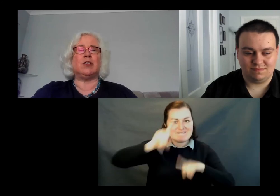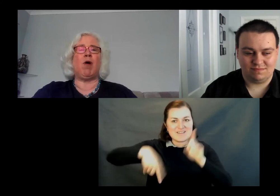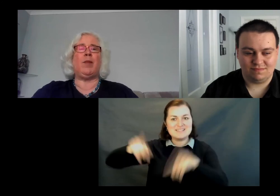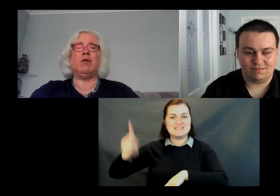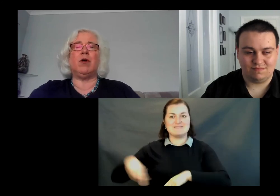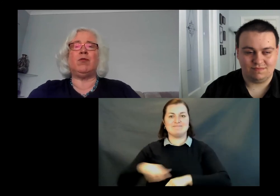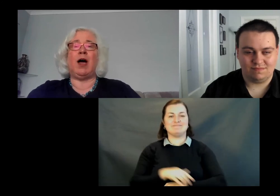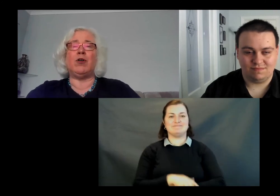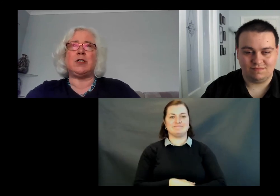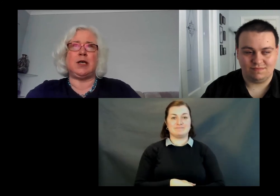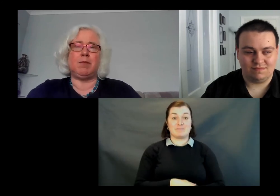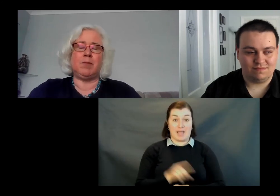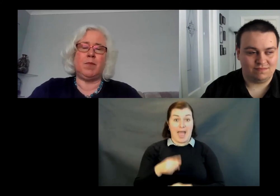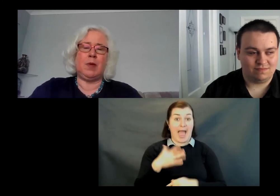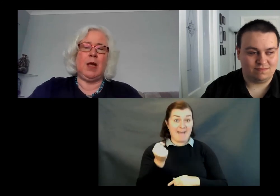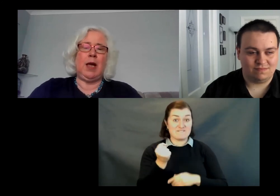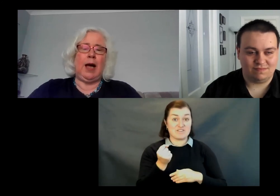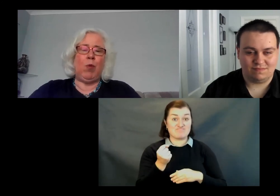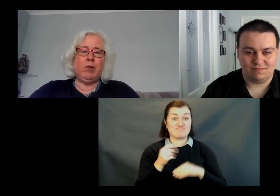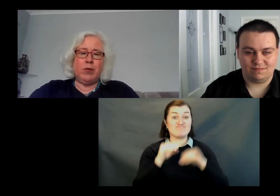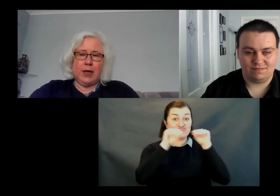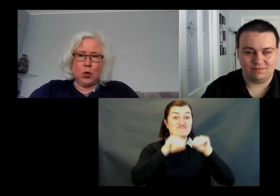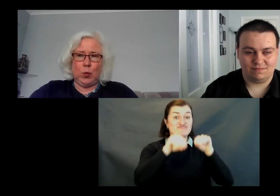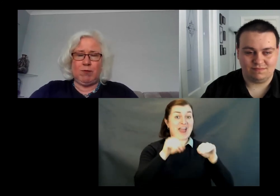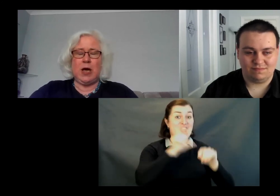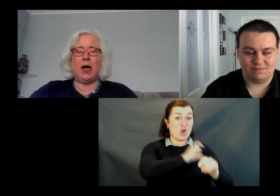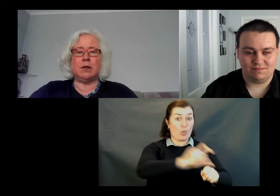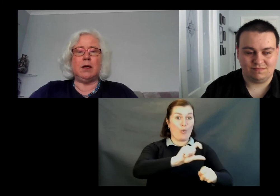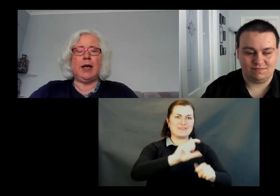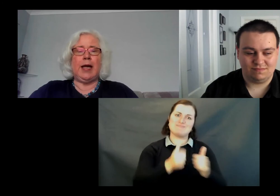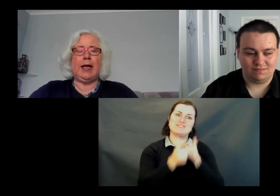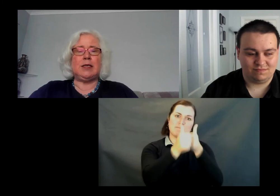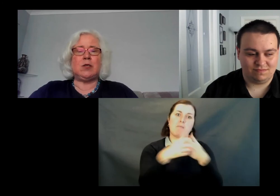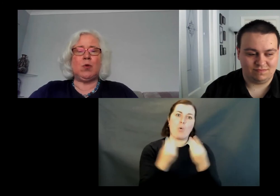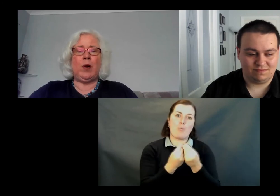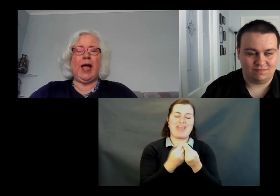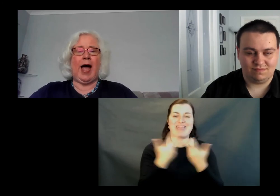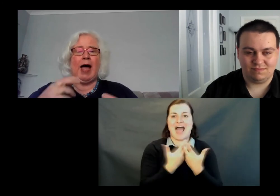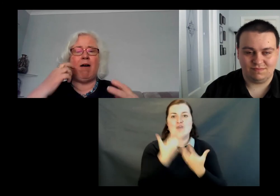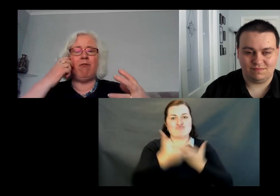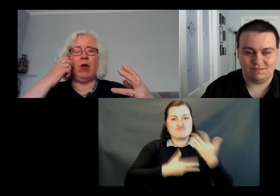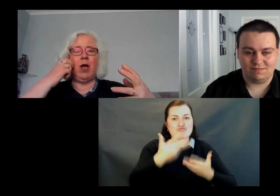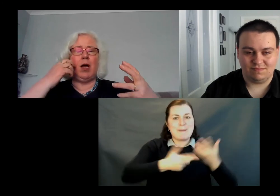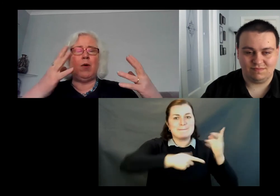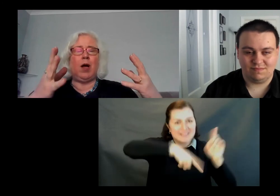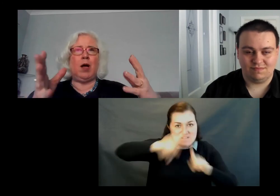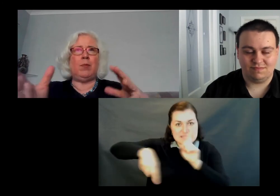the describing of diversity. And one of the things that we've done is we